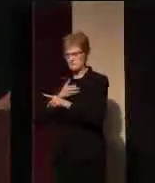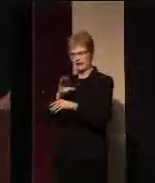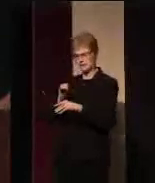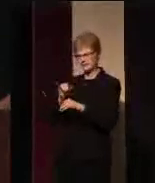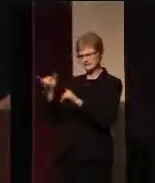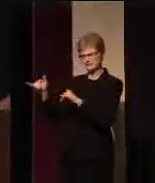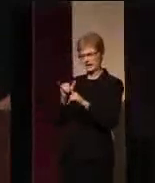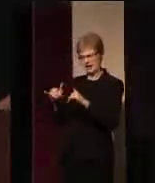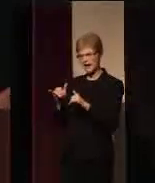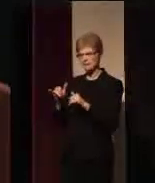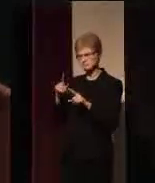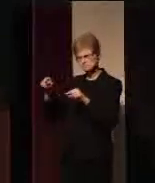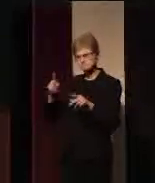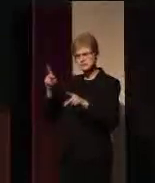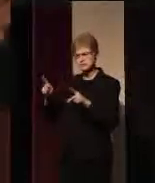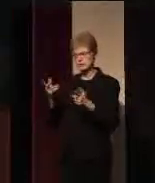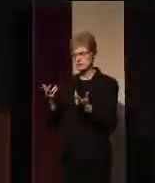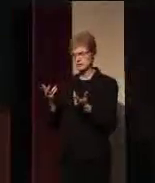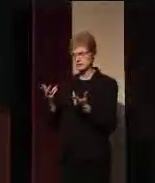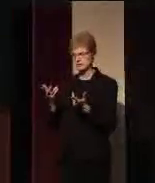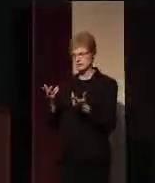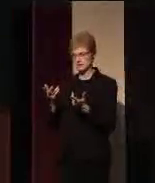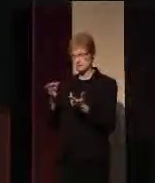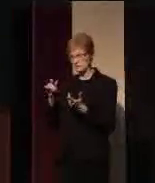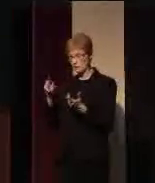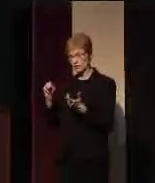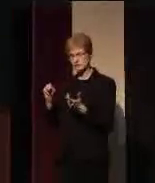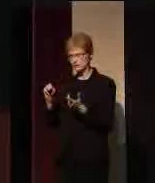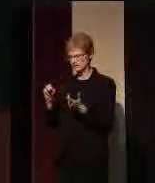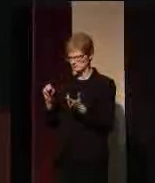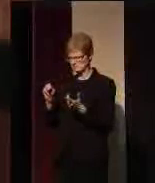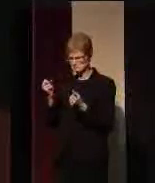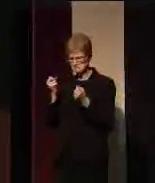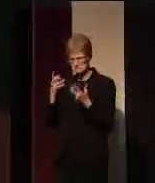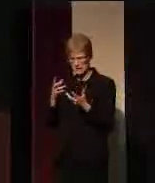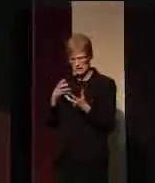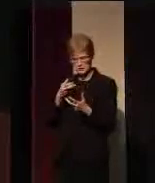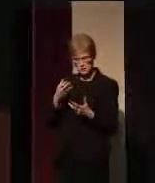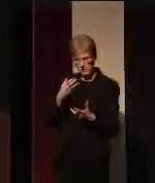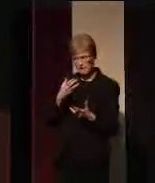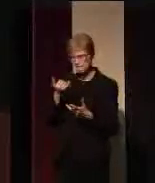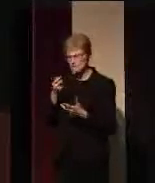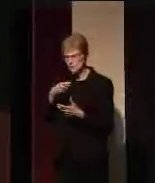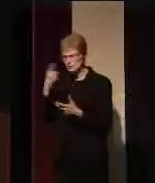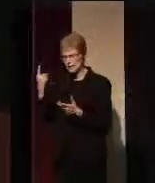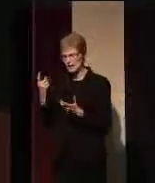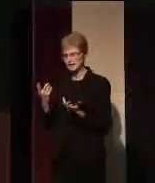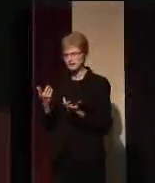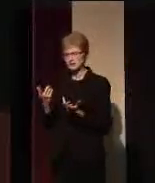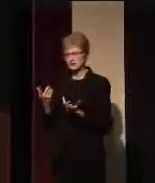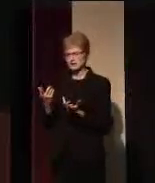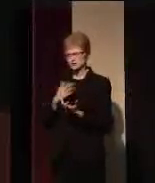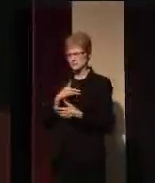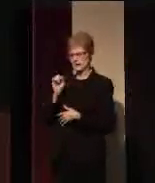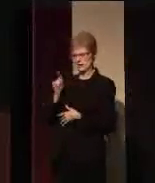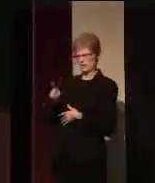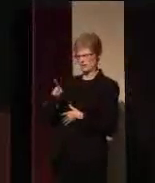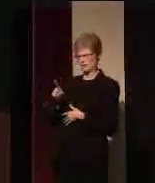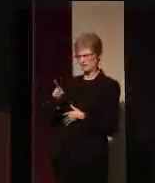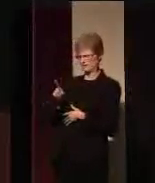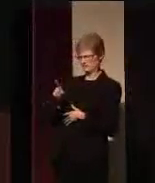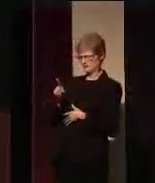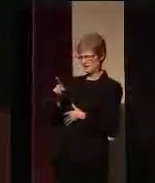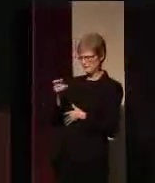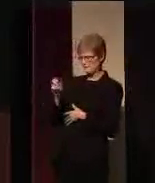isn't even anywhere close. So I guess the question I have to the panel is, first of all, how is it possible in 2014 that those numbers exist in